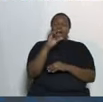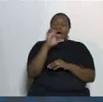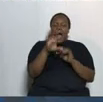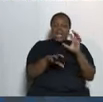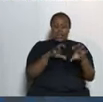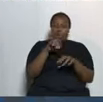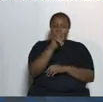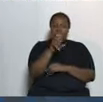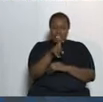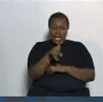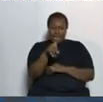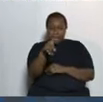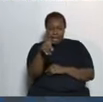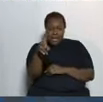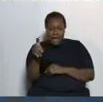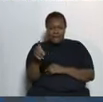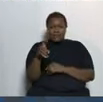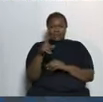in a circle. So they're going like this.